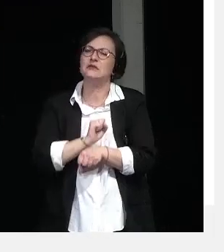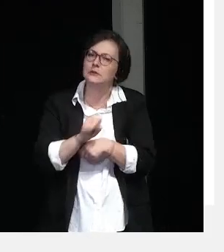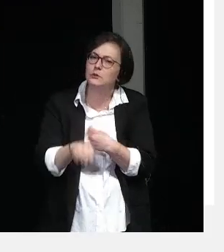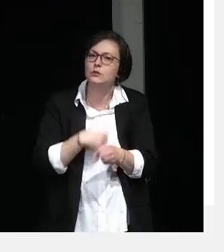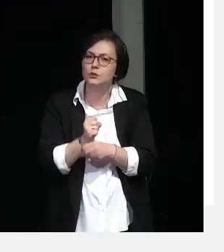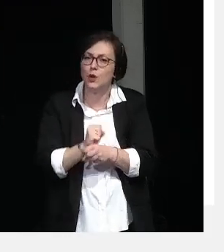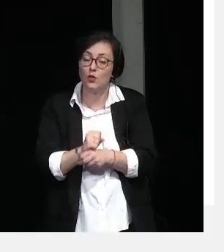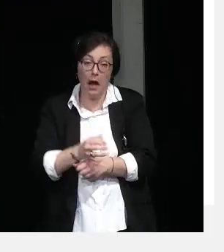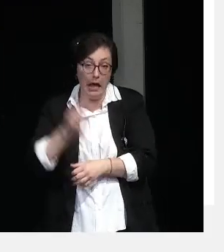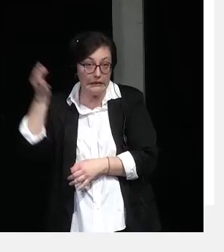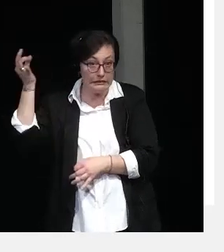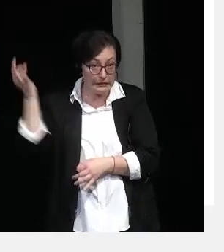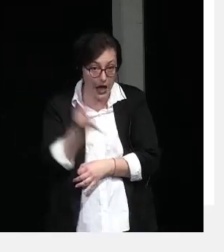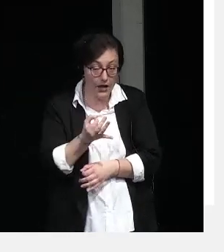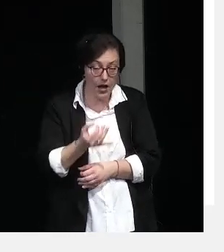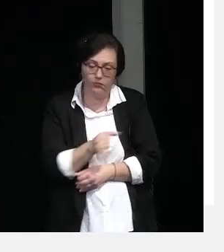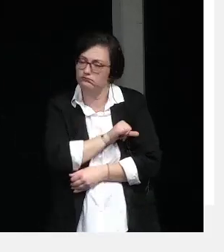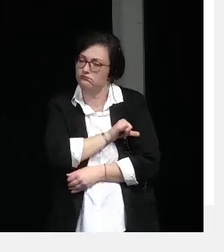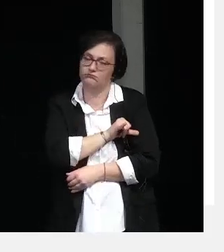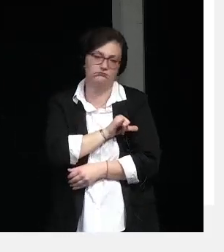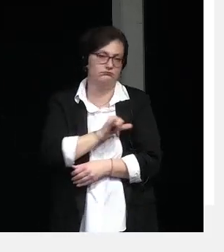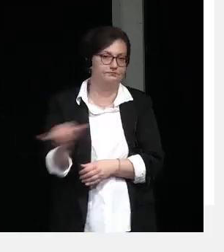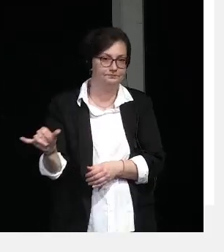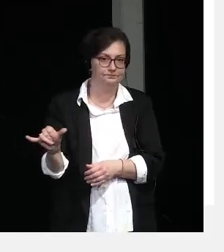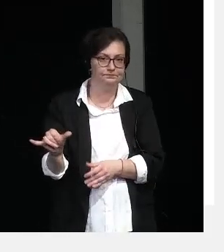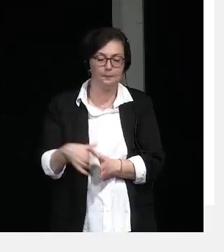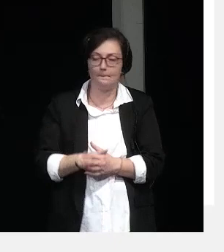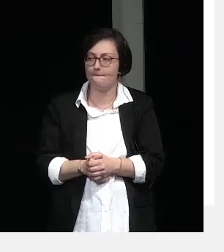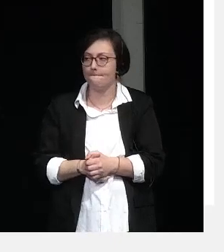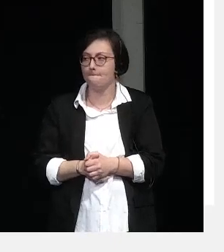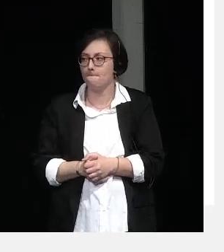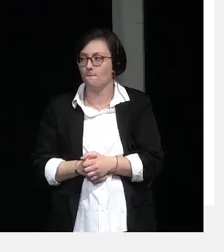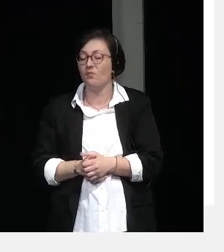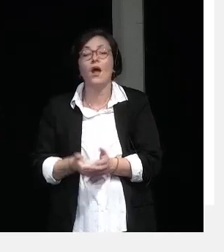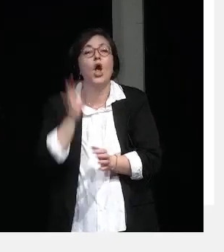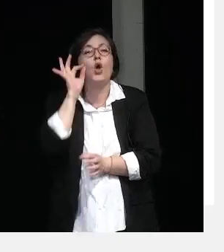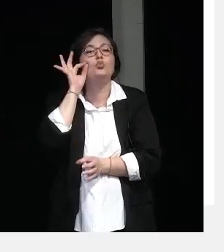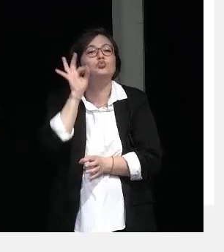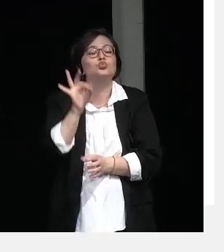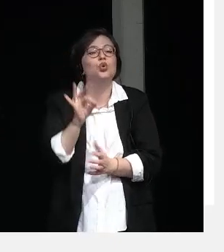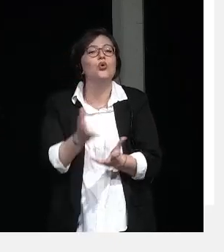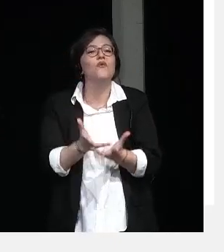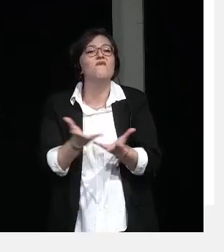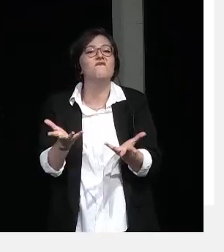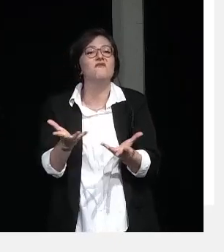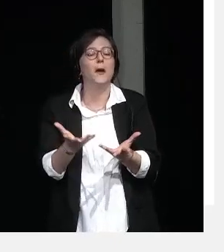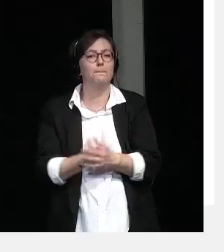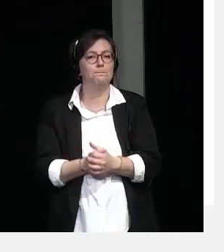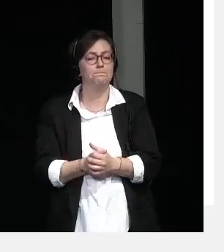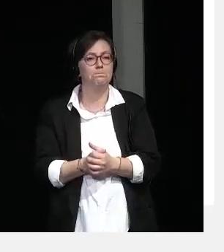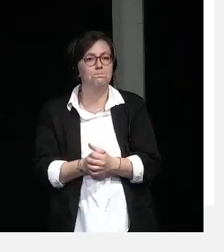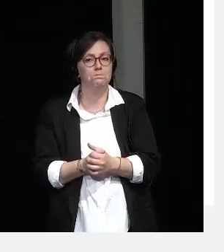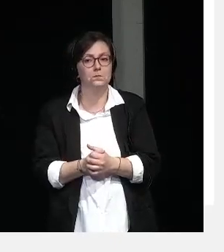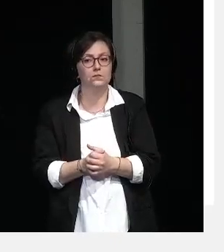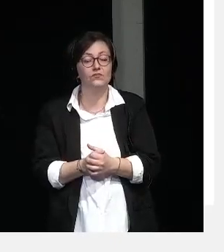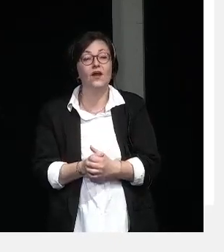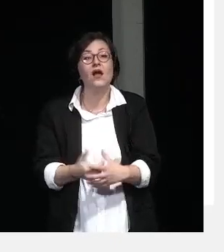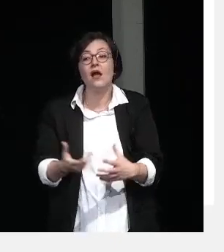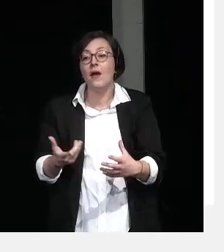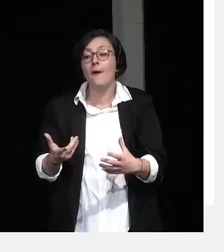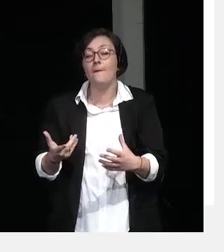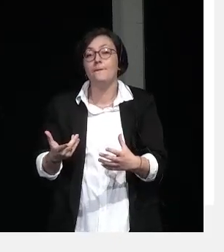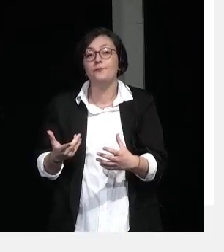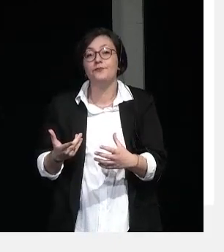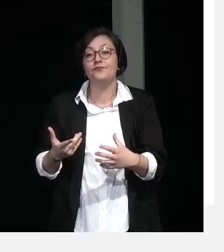you're saying. It's like the goal, I think, is to be uncomfortable, to be comfortable being uncomfortable. That there is always a